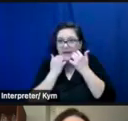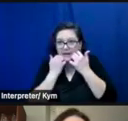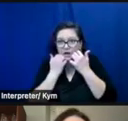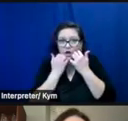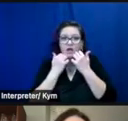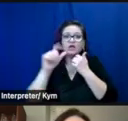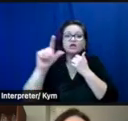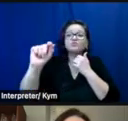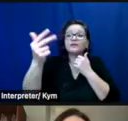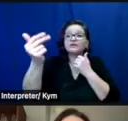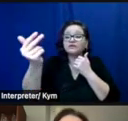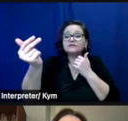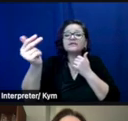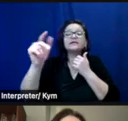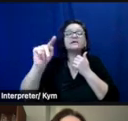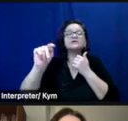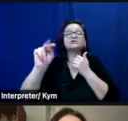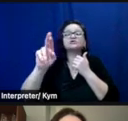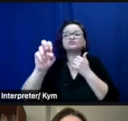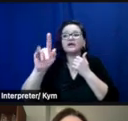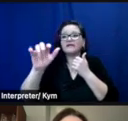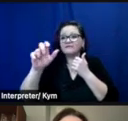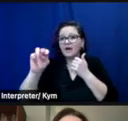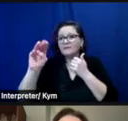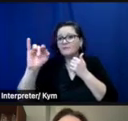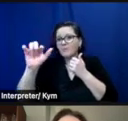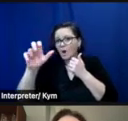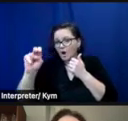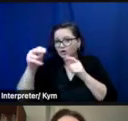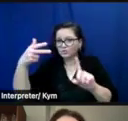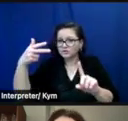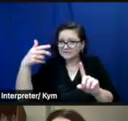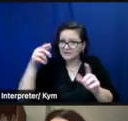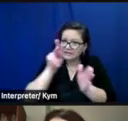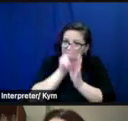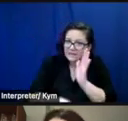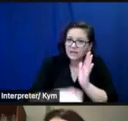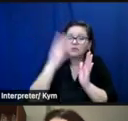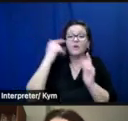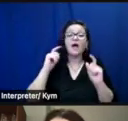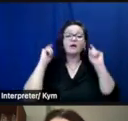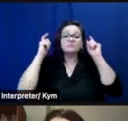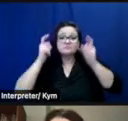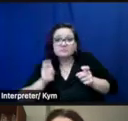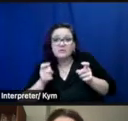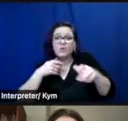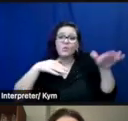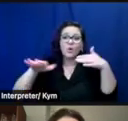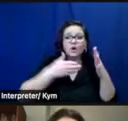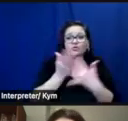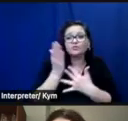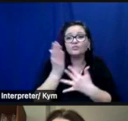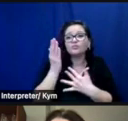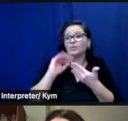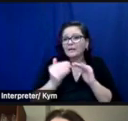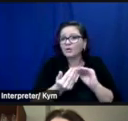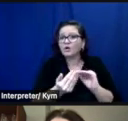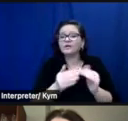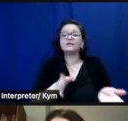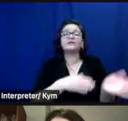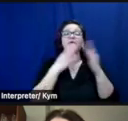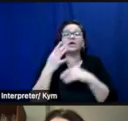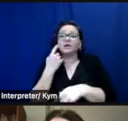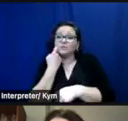basically for walking with a sweatshirt and being black through a neighborhood. And then you have, you had George Floyd, right, recently,